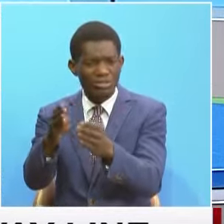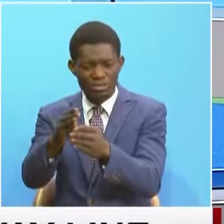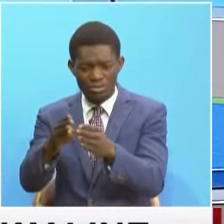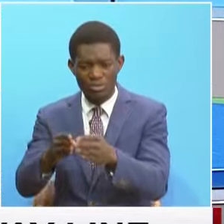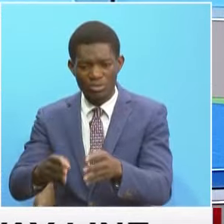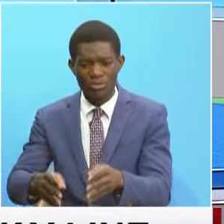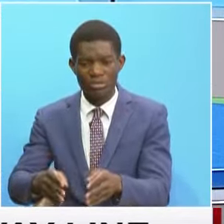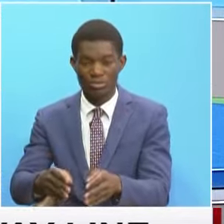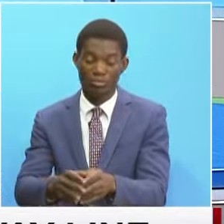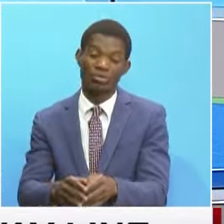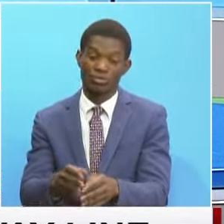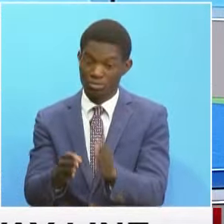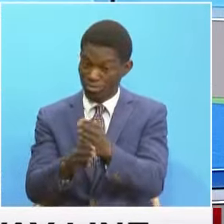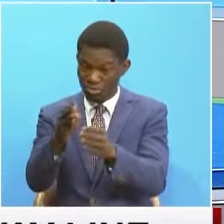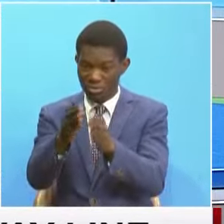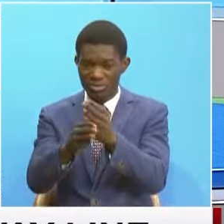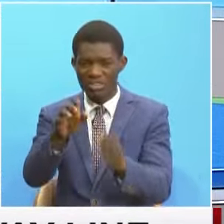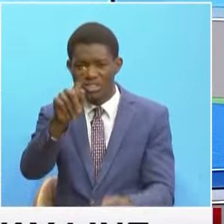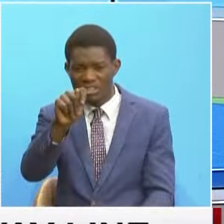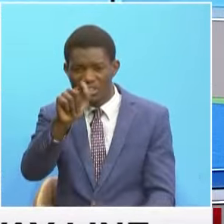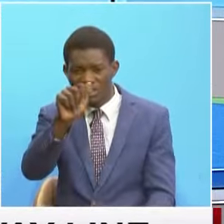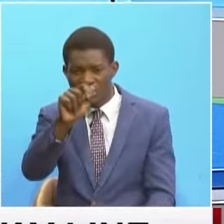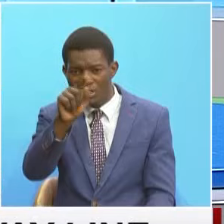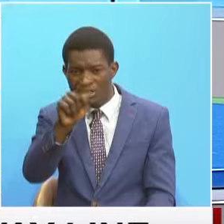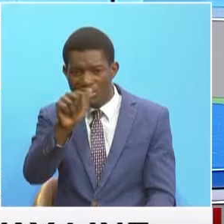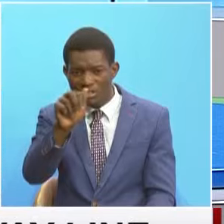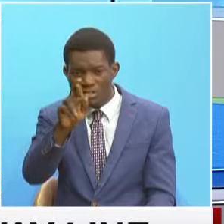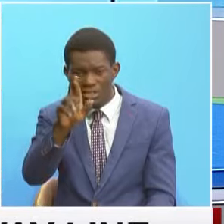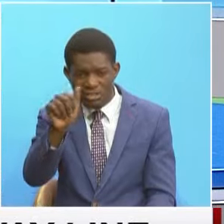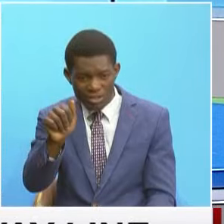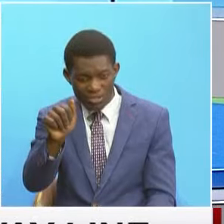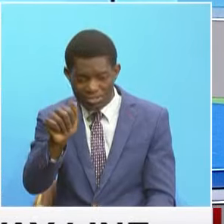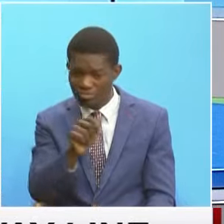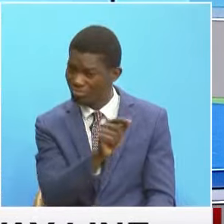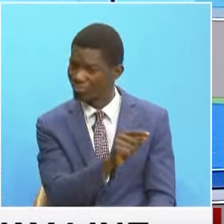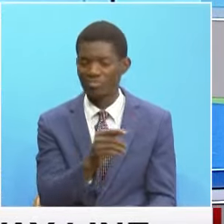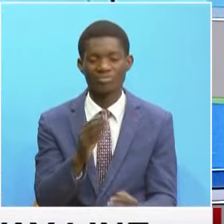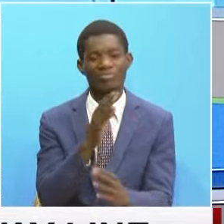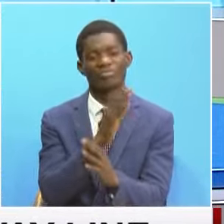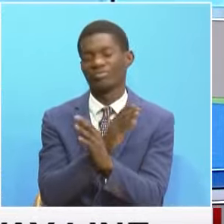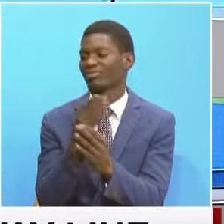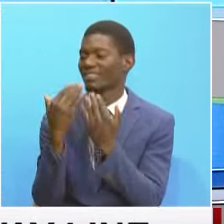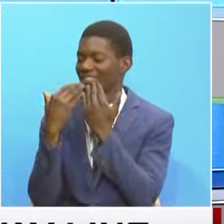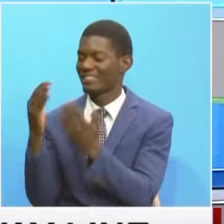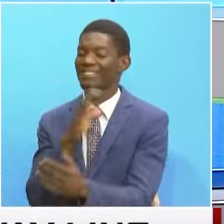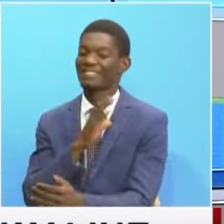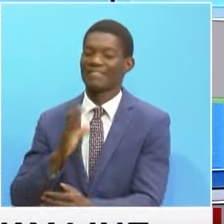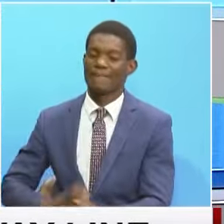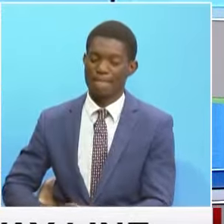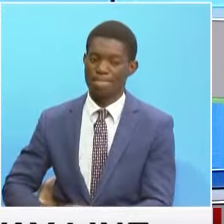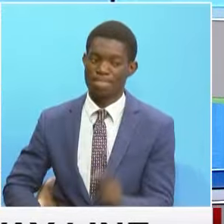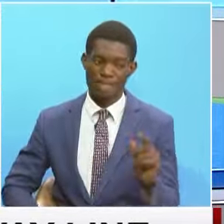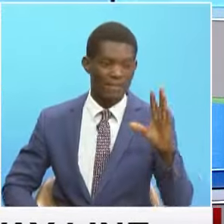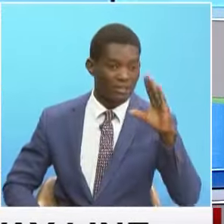1,800 kilometers Tazara rail line that links Zambia and Tanzania. Dr. Chilufya said this when